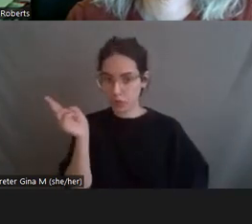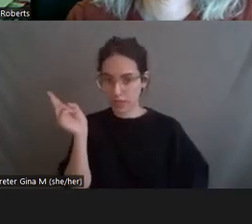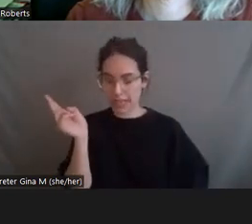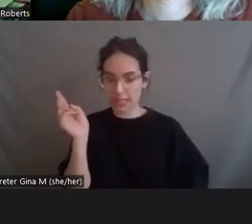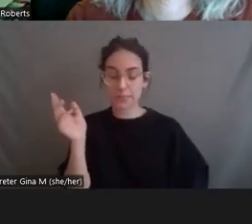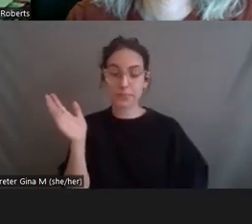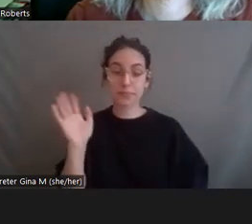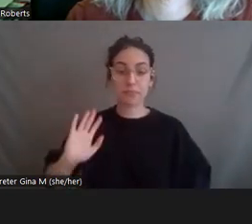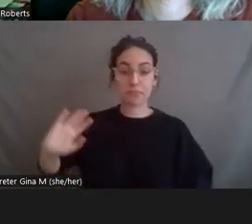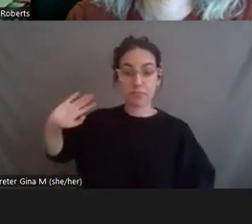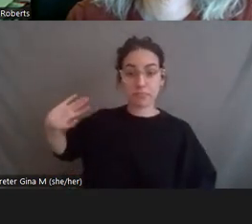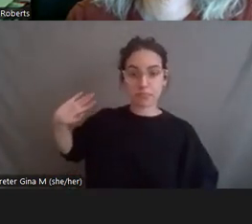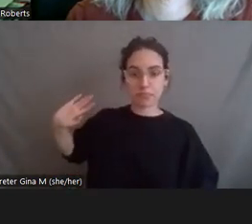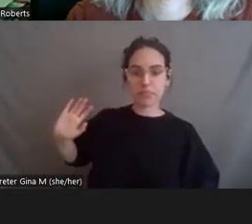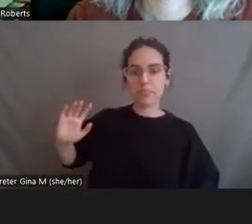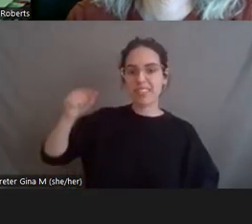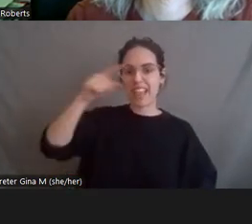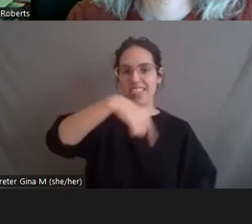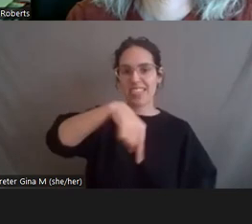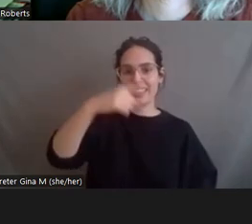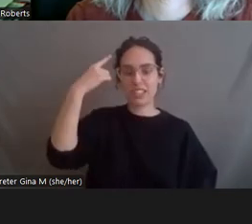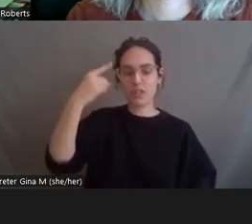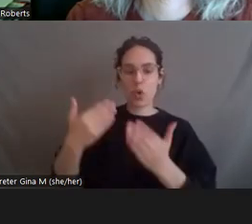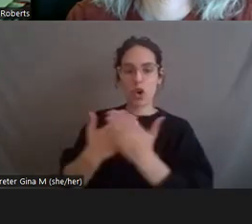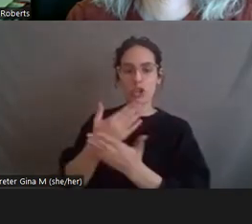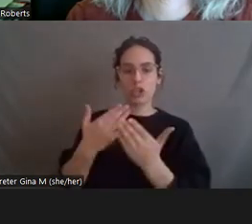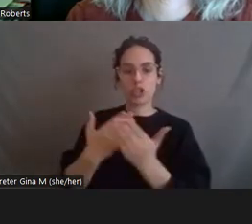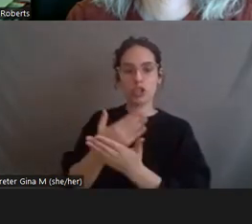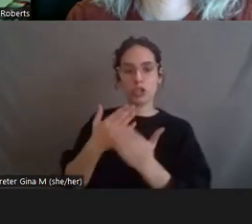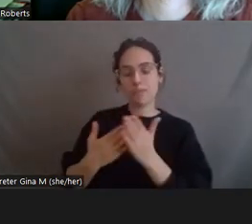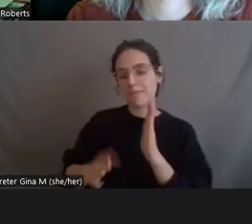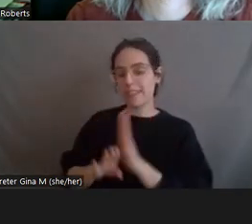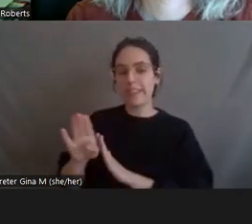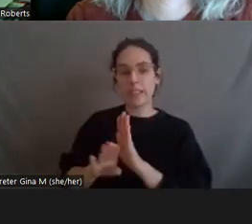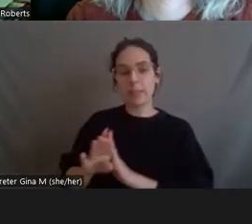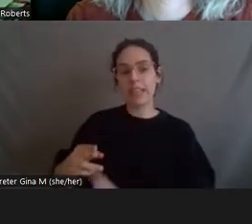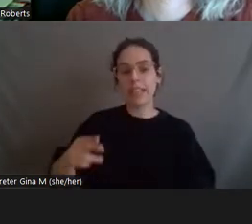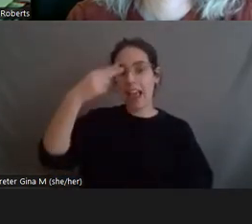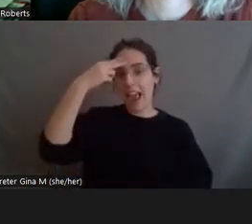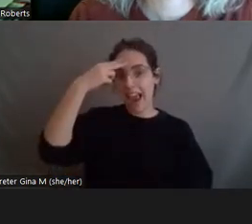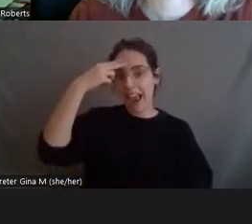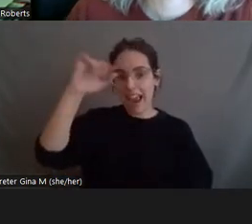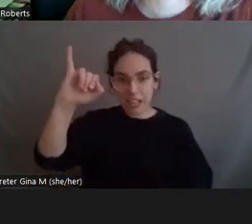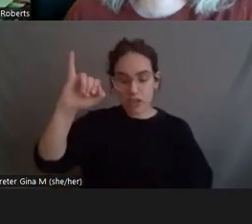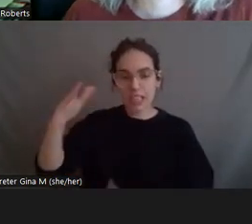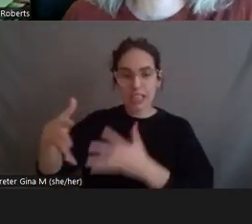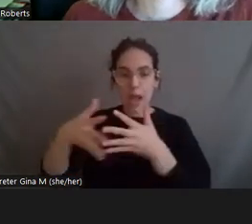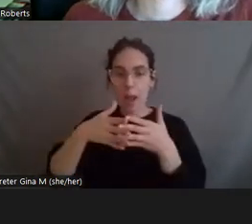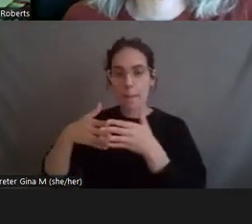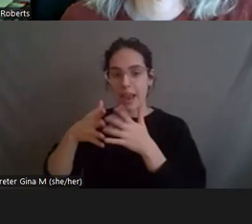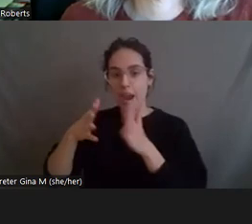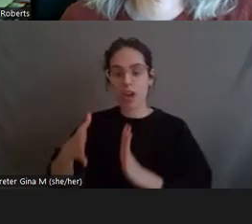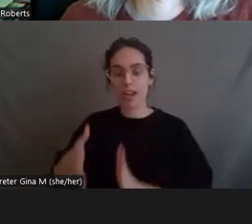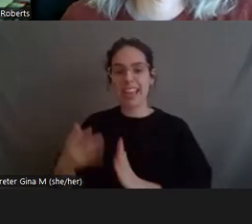a place for new and upcoming Haitian, Haitian American, and Chicago artists to showcase their work. We're